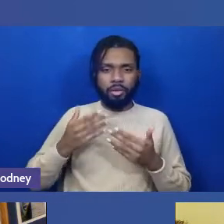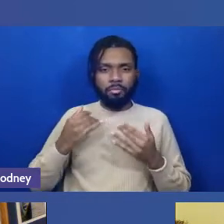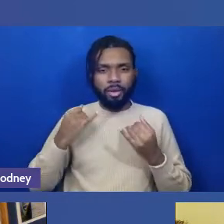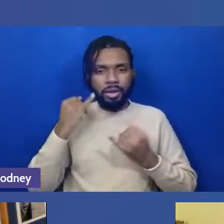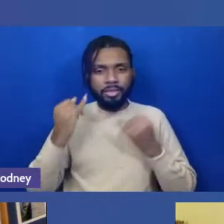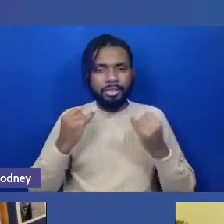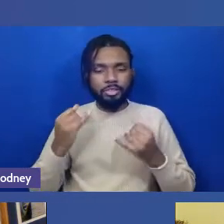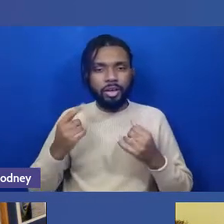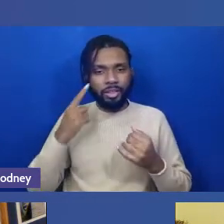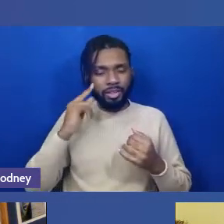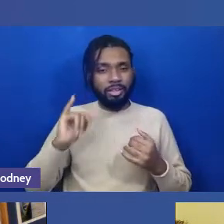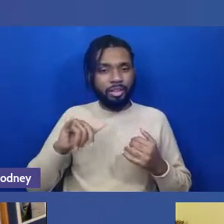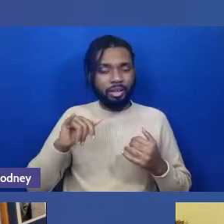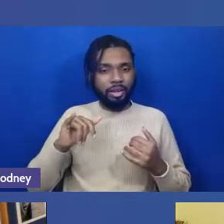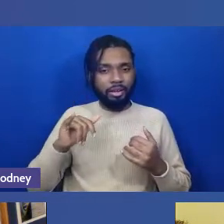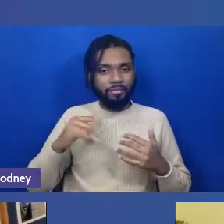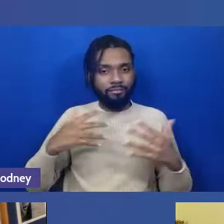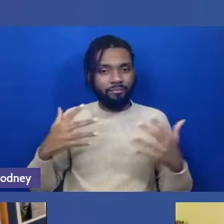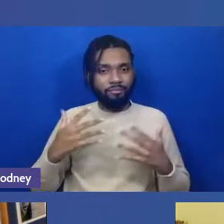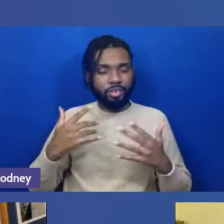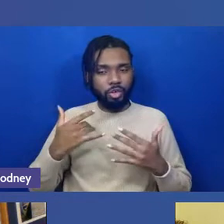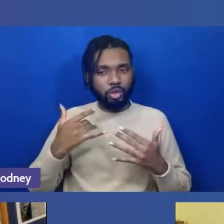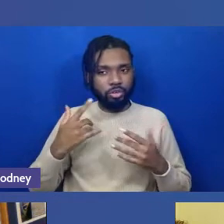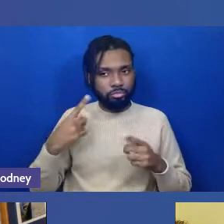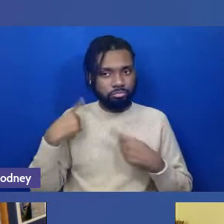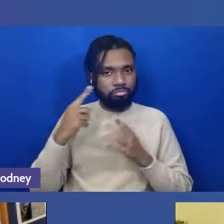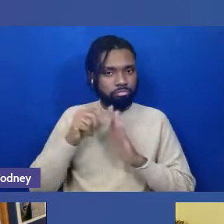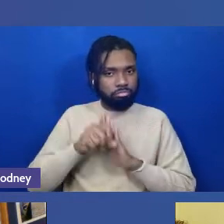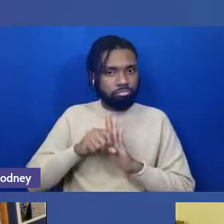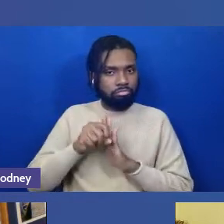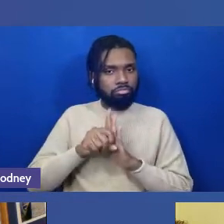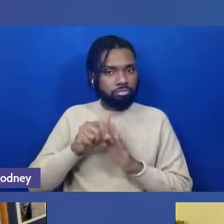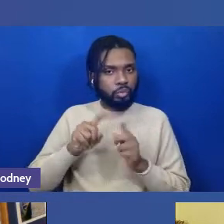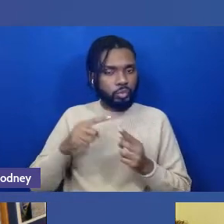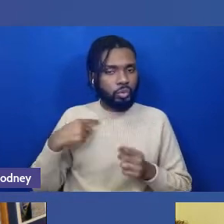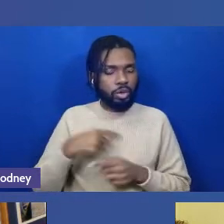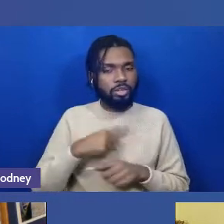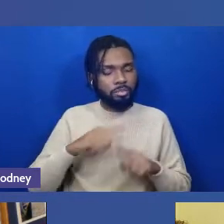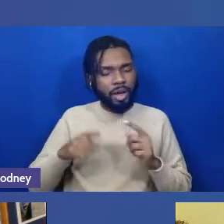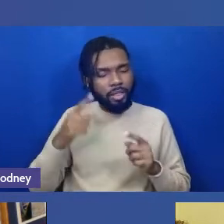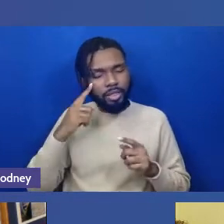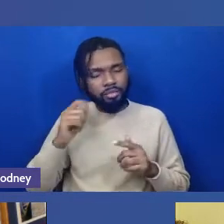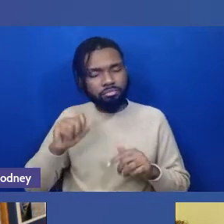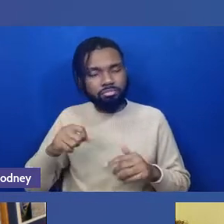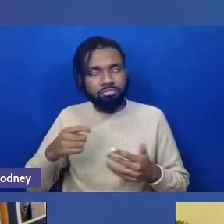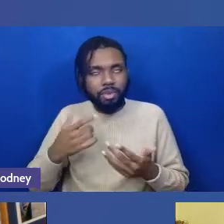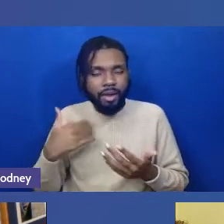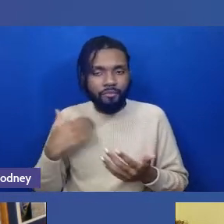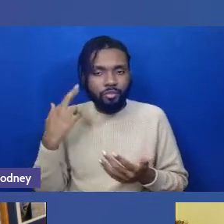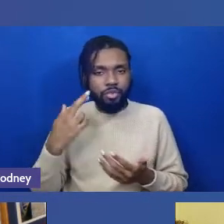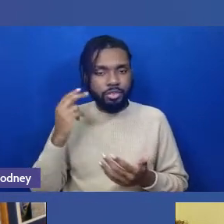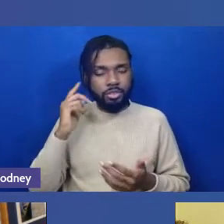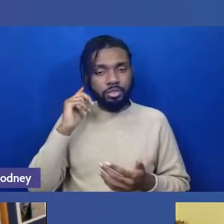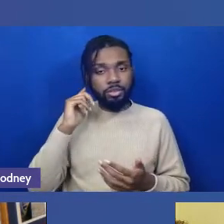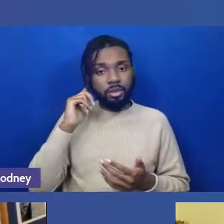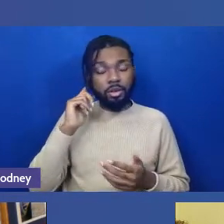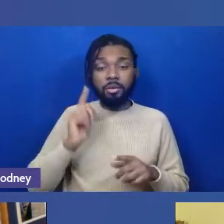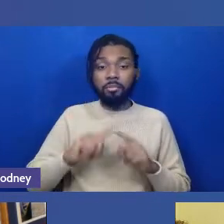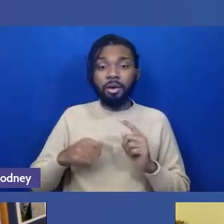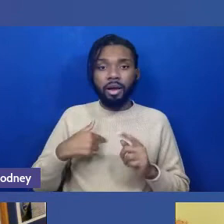is instilled in us about that than I think is warranted. I think if somebody had told me, be way more